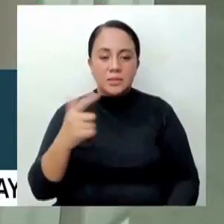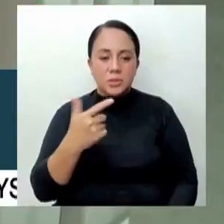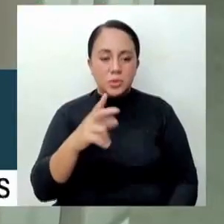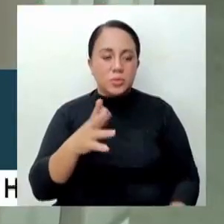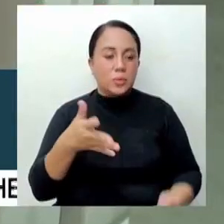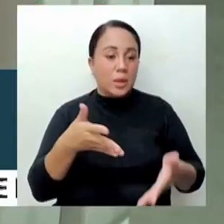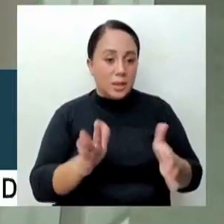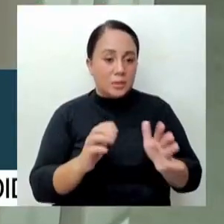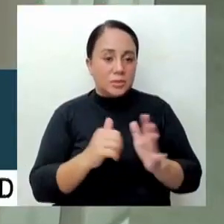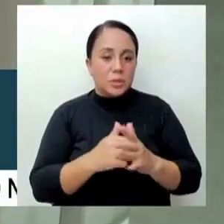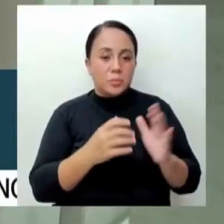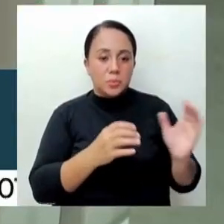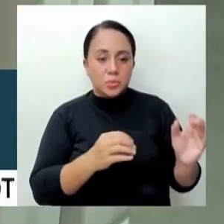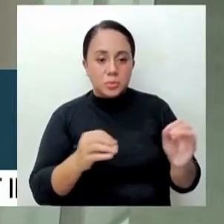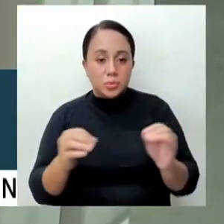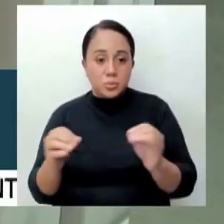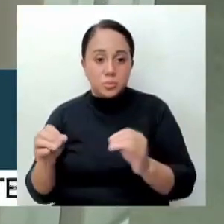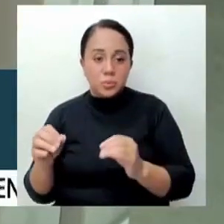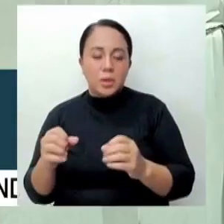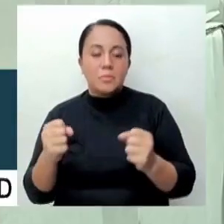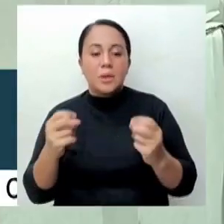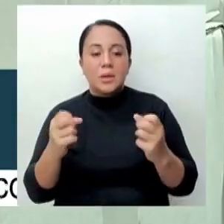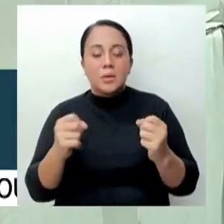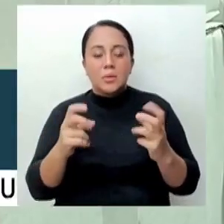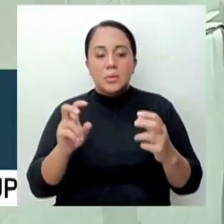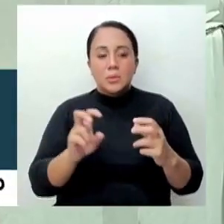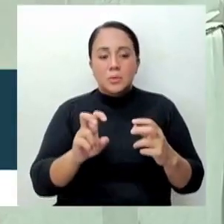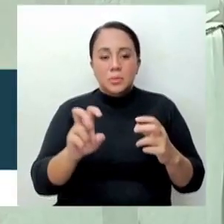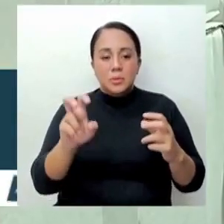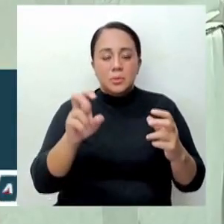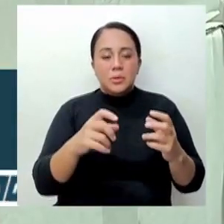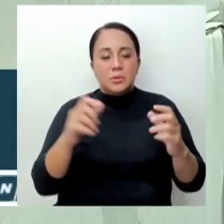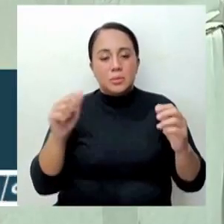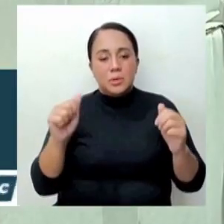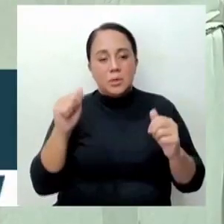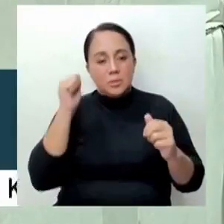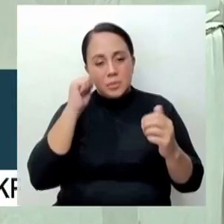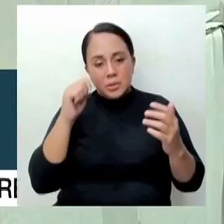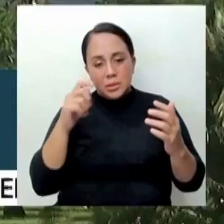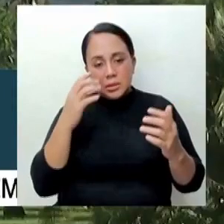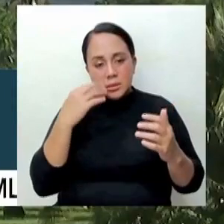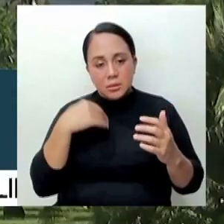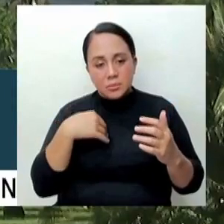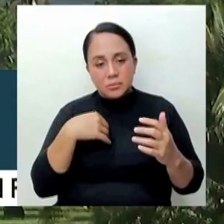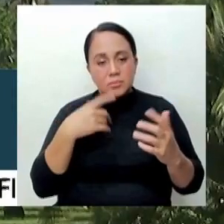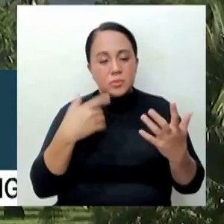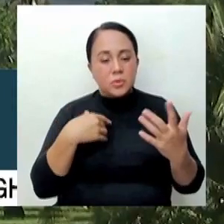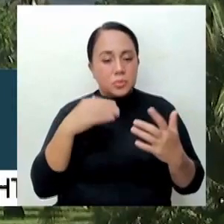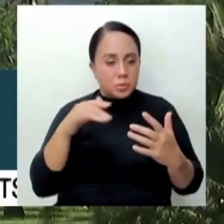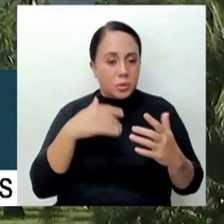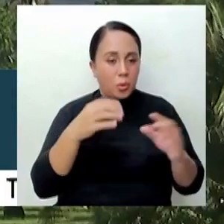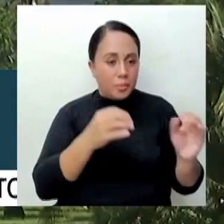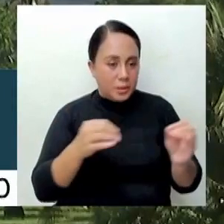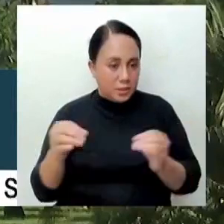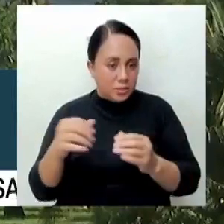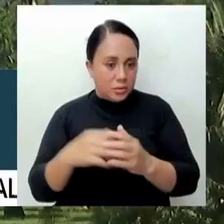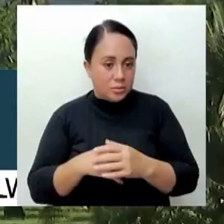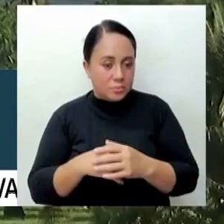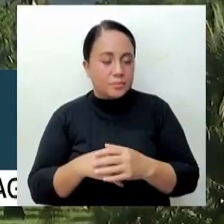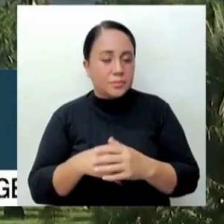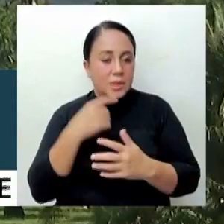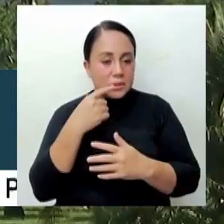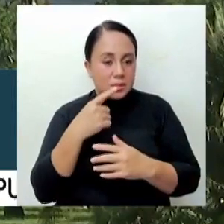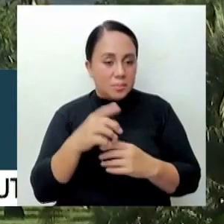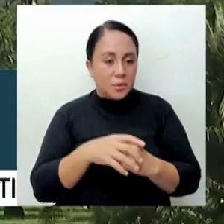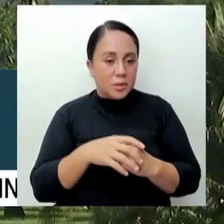to operate as many tourists flock to Albay to witness the lava flow. Saril Chan, one of the ATV operators in Legazpi City, said they have